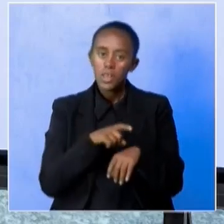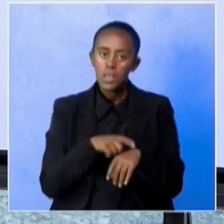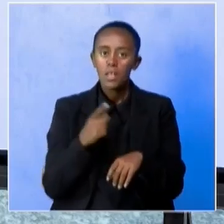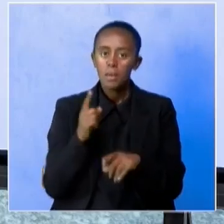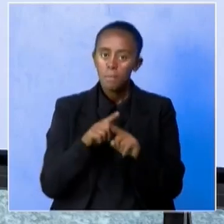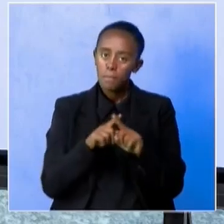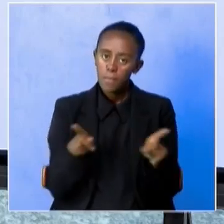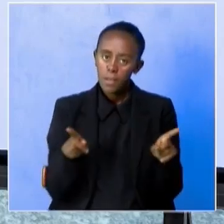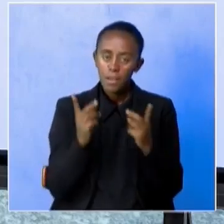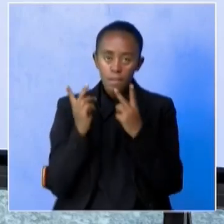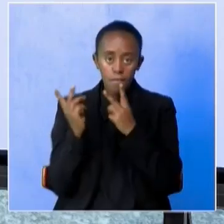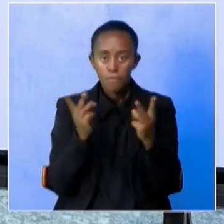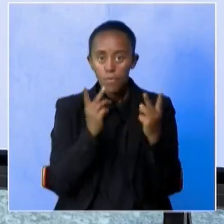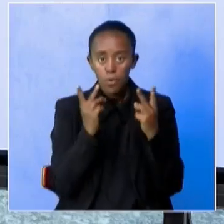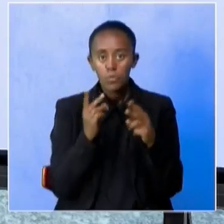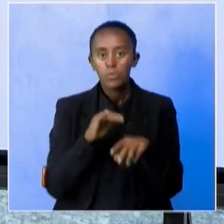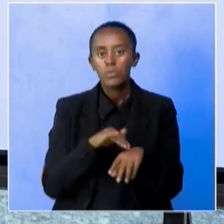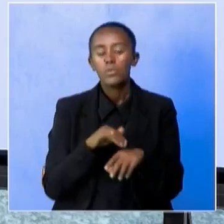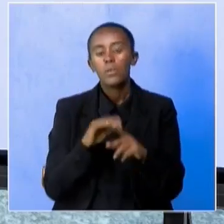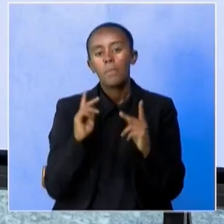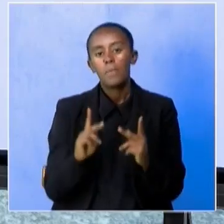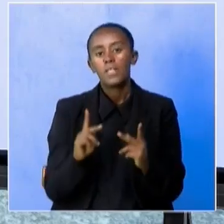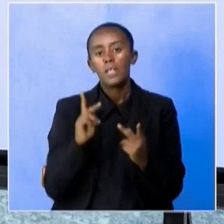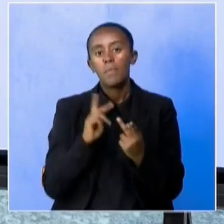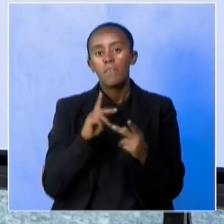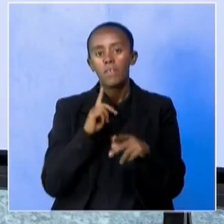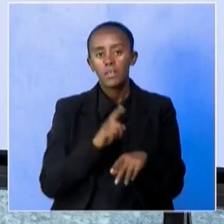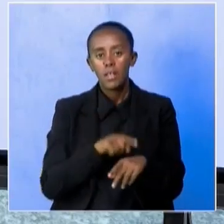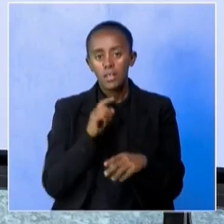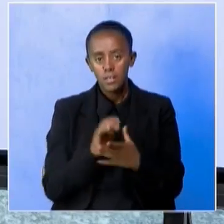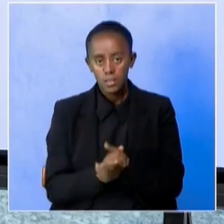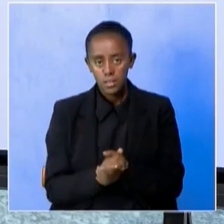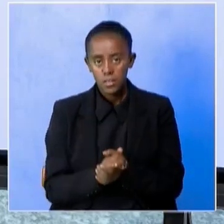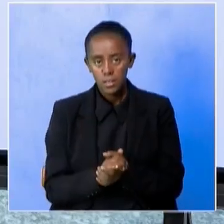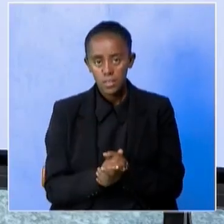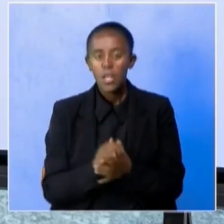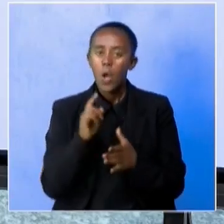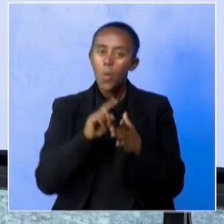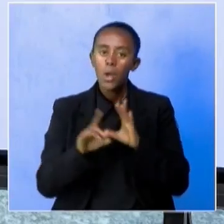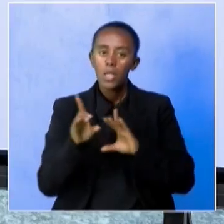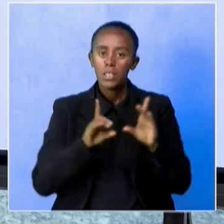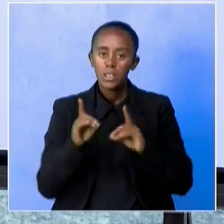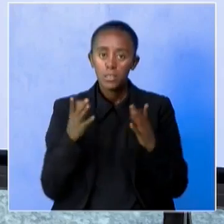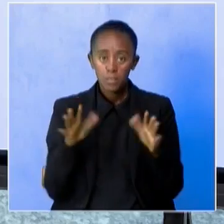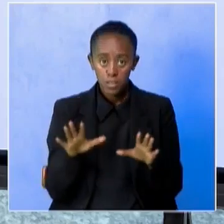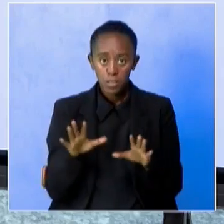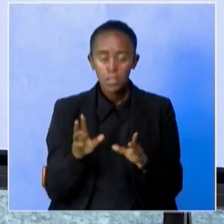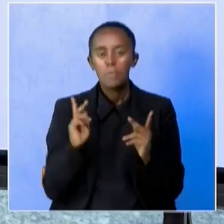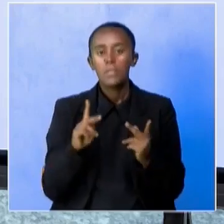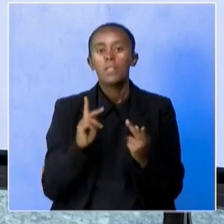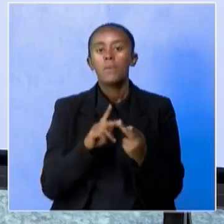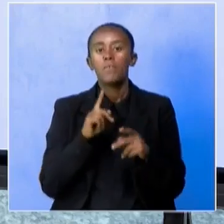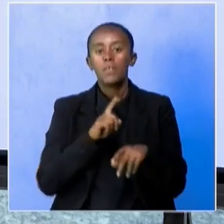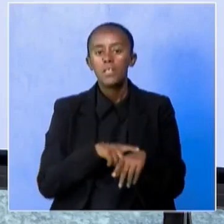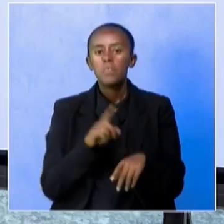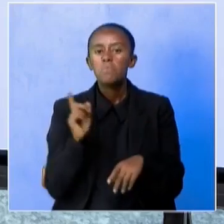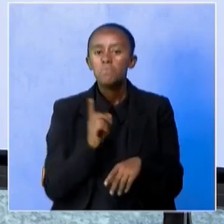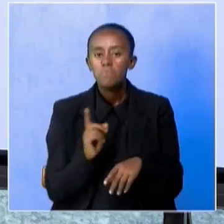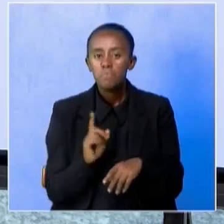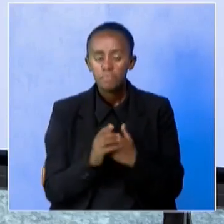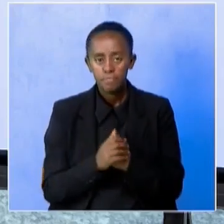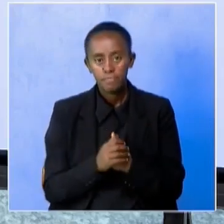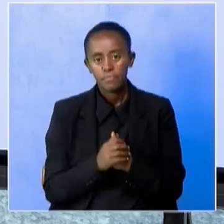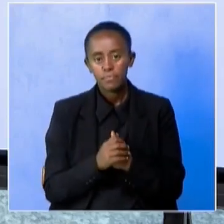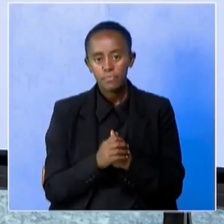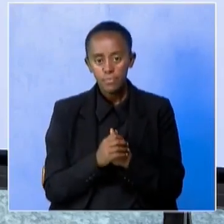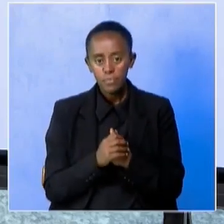we focused on the present perfect tense. So what did we say is the present perfect tense? The present perfect